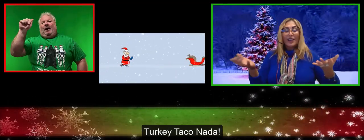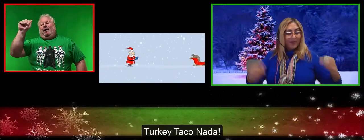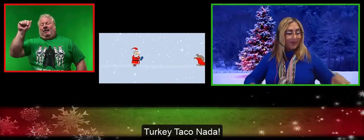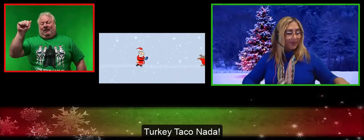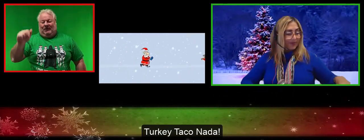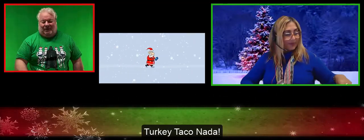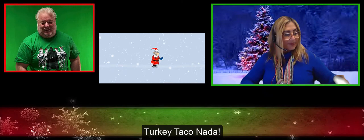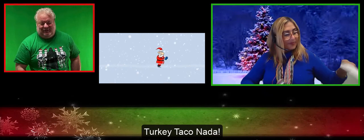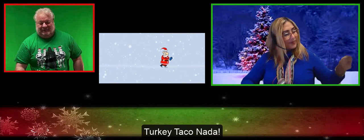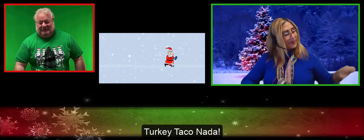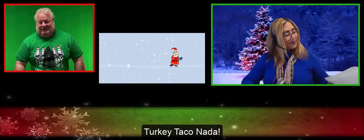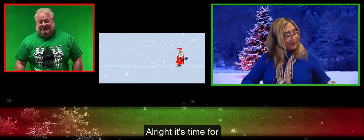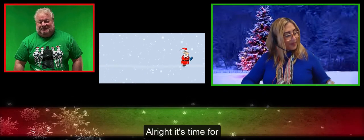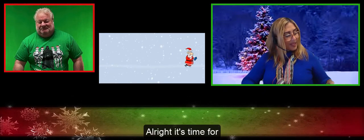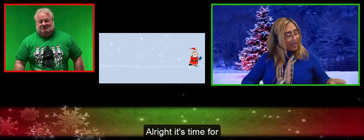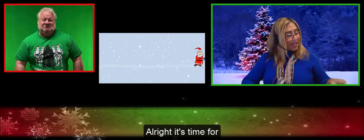nada.